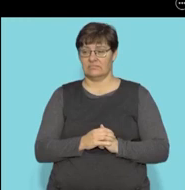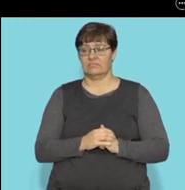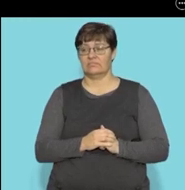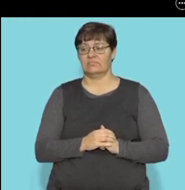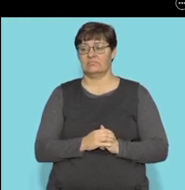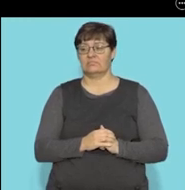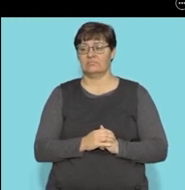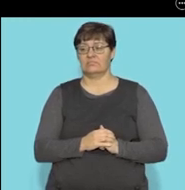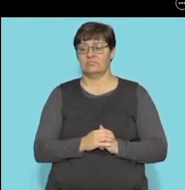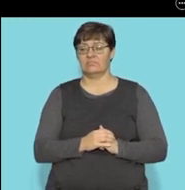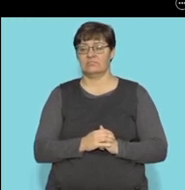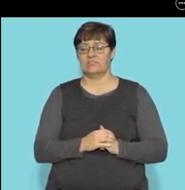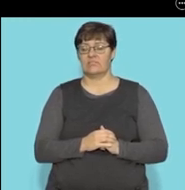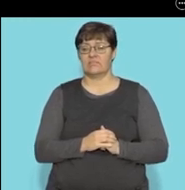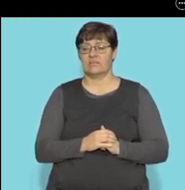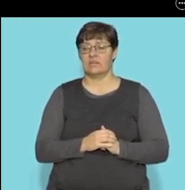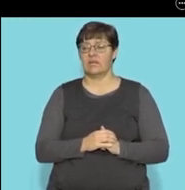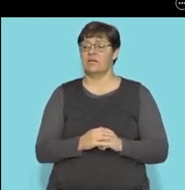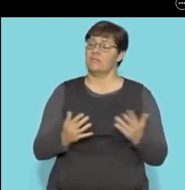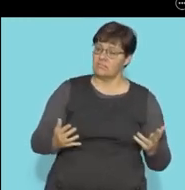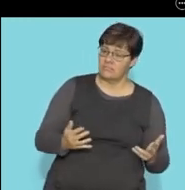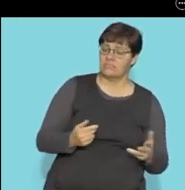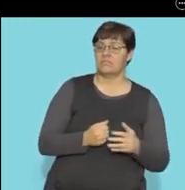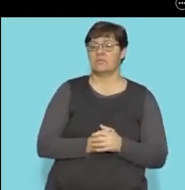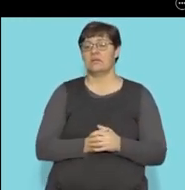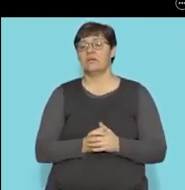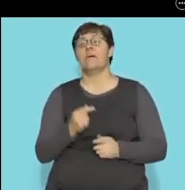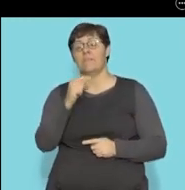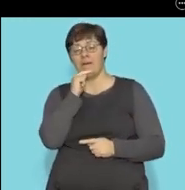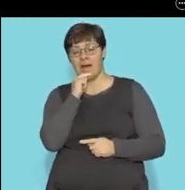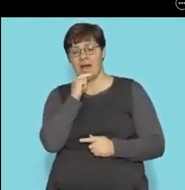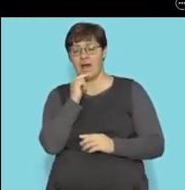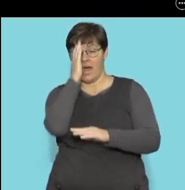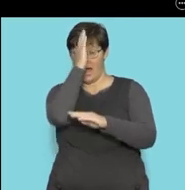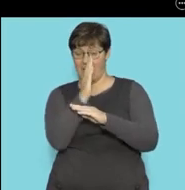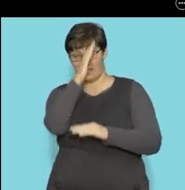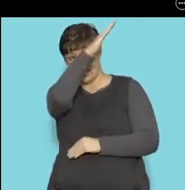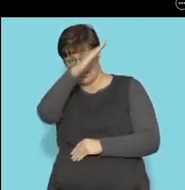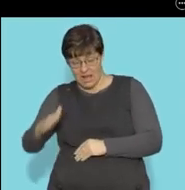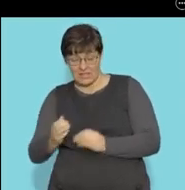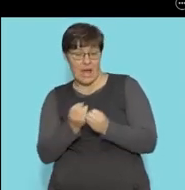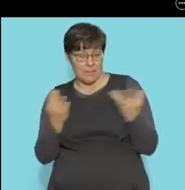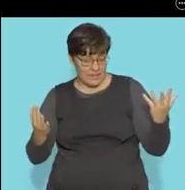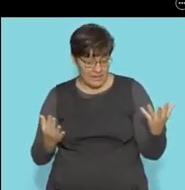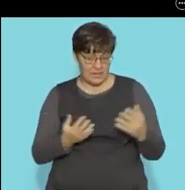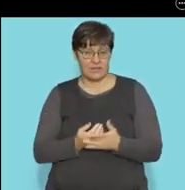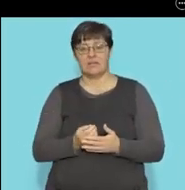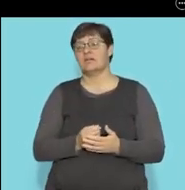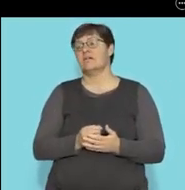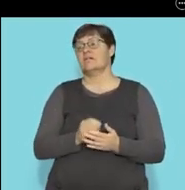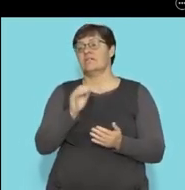30 meters. That's directed by the walls, and that's going to be multiplied by my height. And my slant height I've just worked out to be